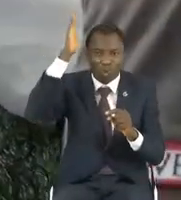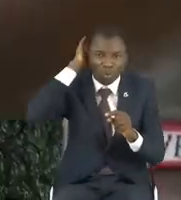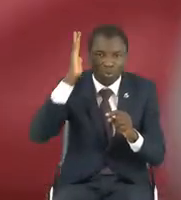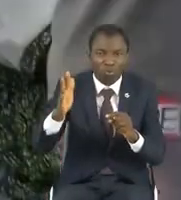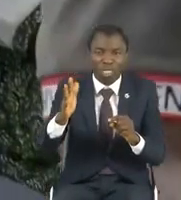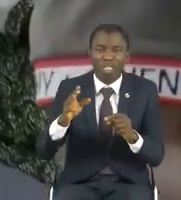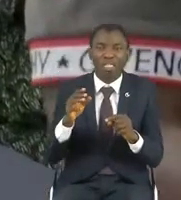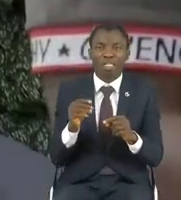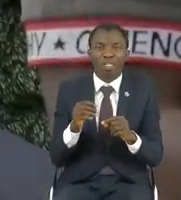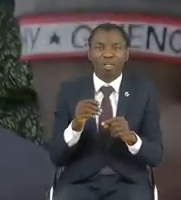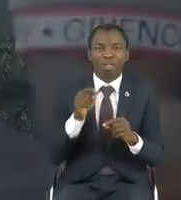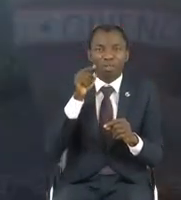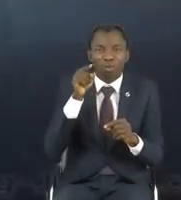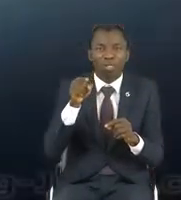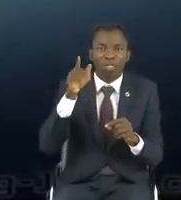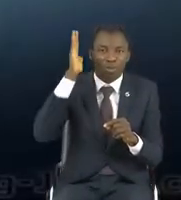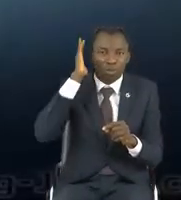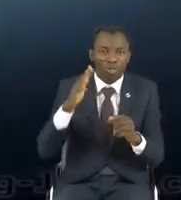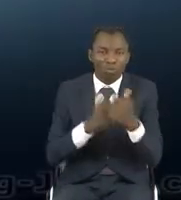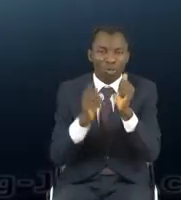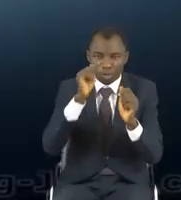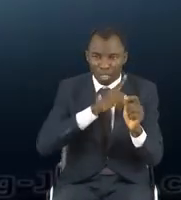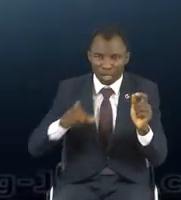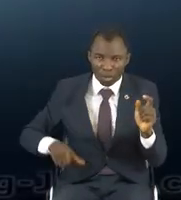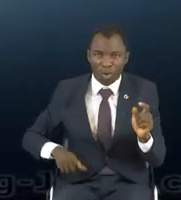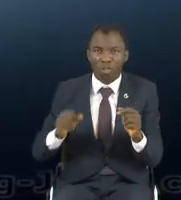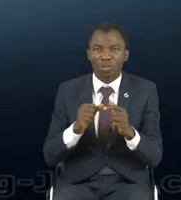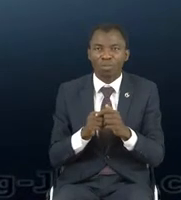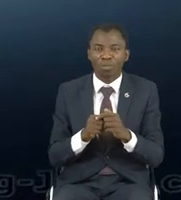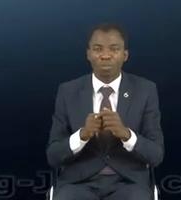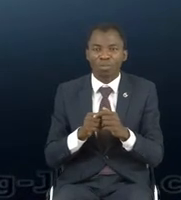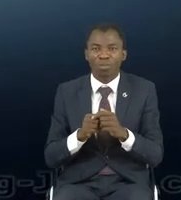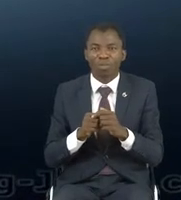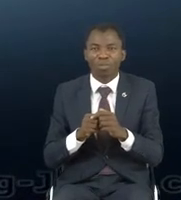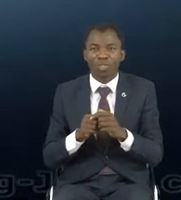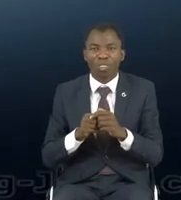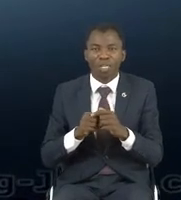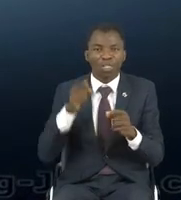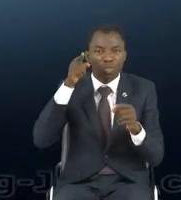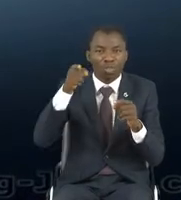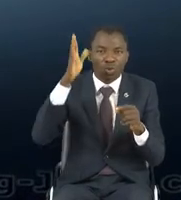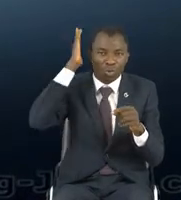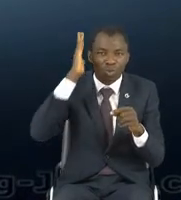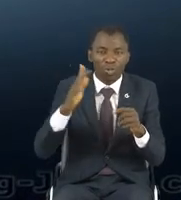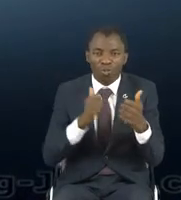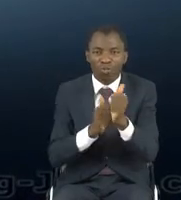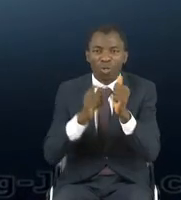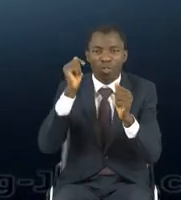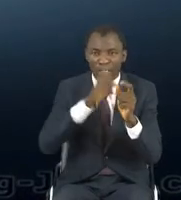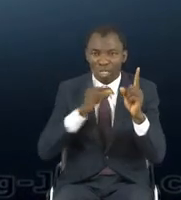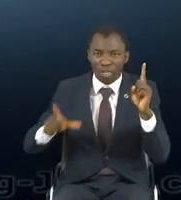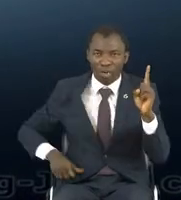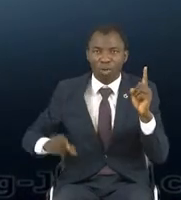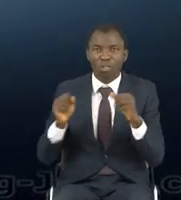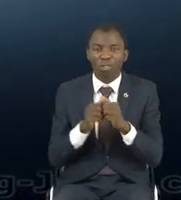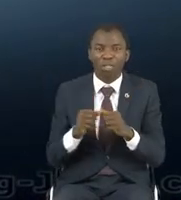love our father, but there are things we cannot copy from our father. We love our mother, there are some